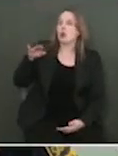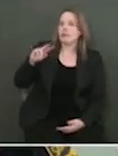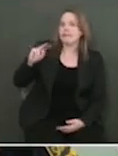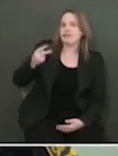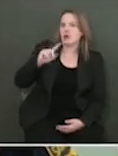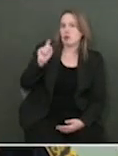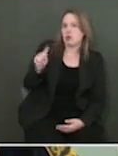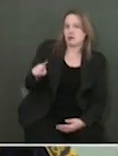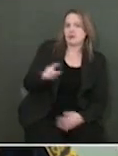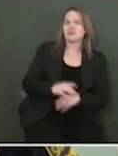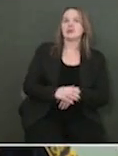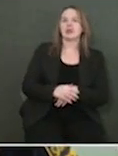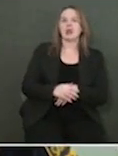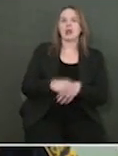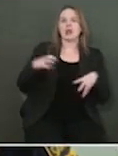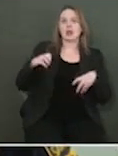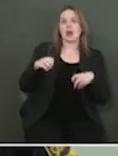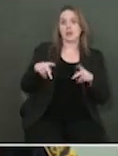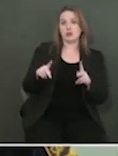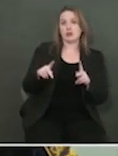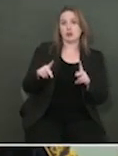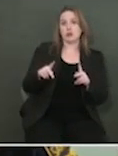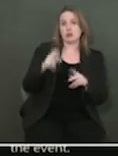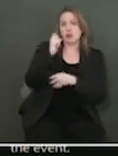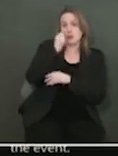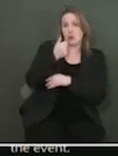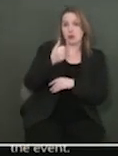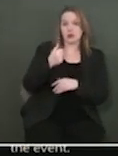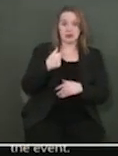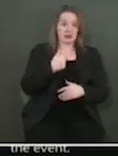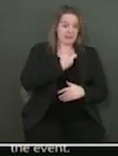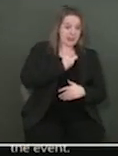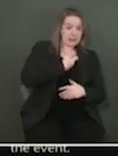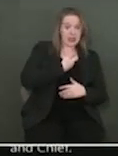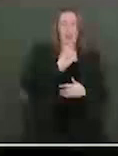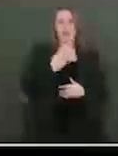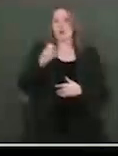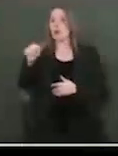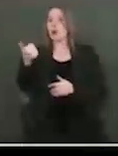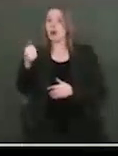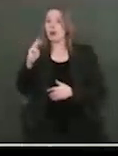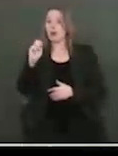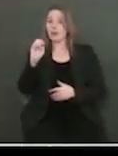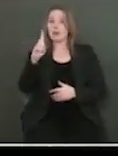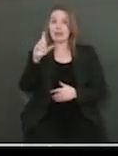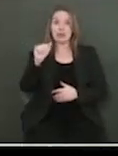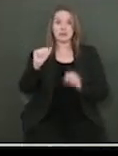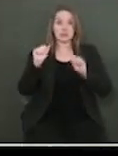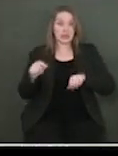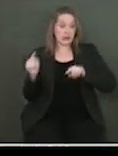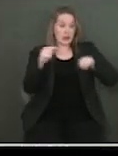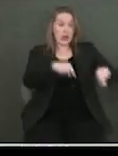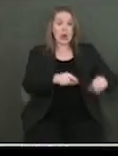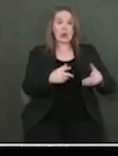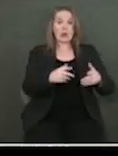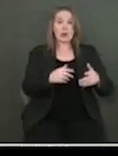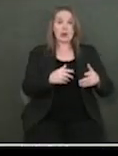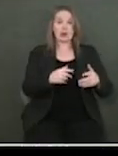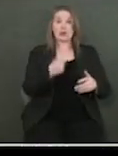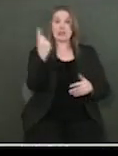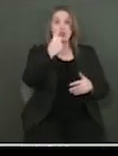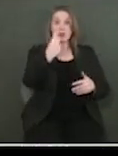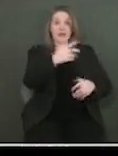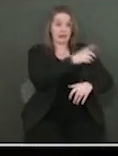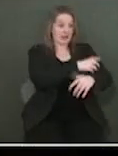That opportunity that you mentioned tomorrow, is that where maybe myself or other media members can come out and somebody from the generation unit can